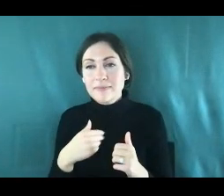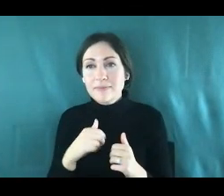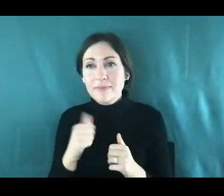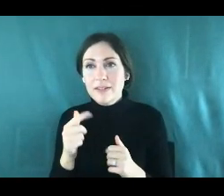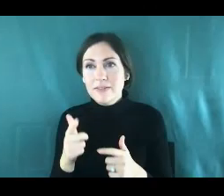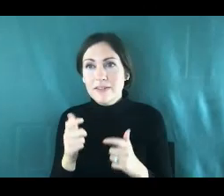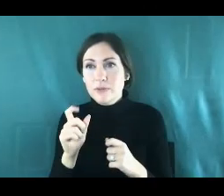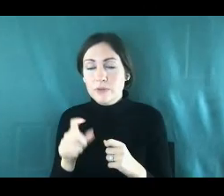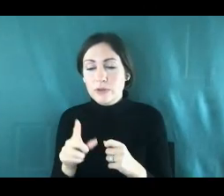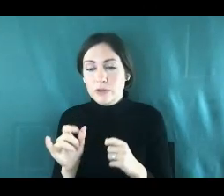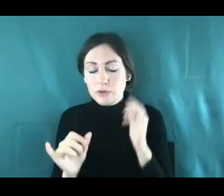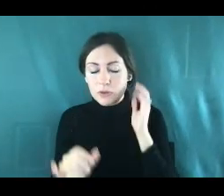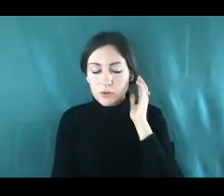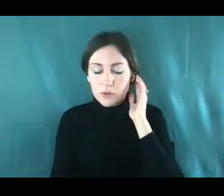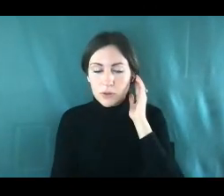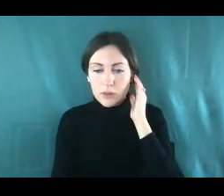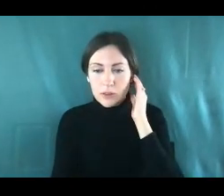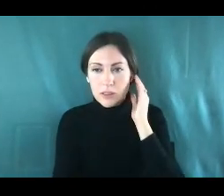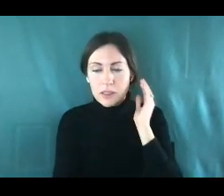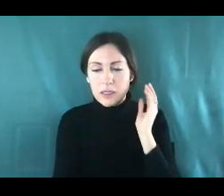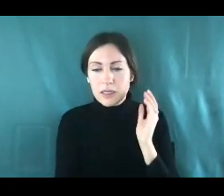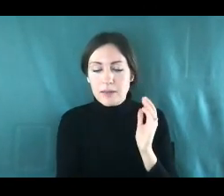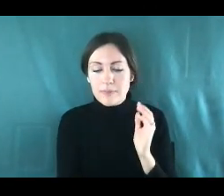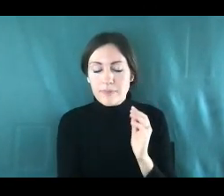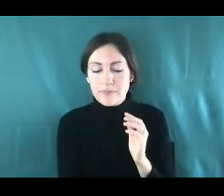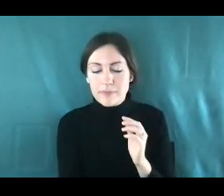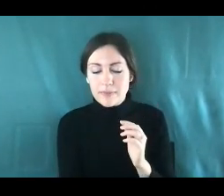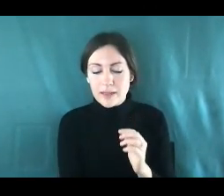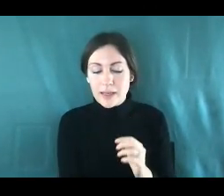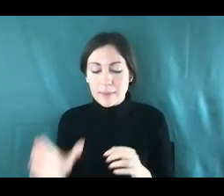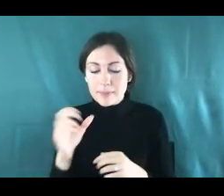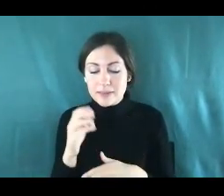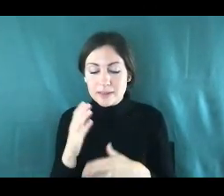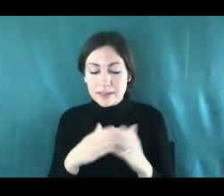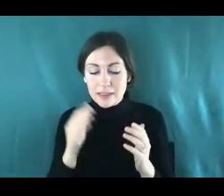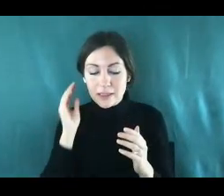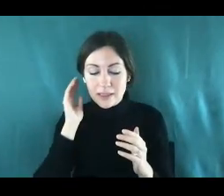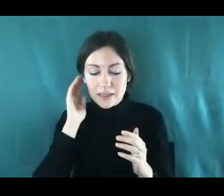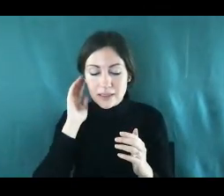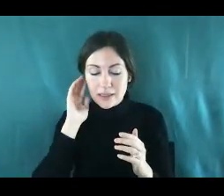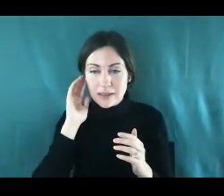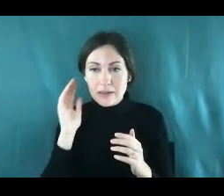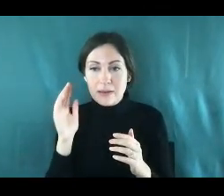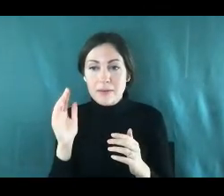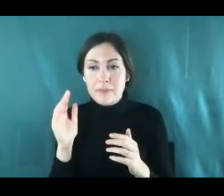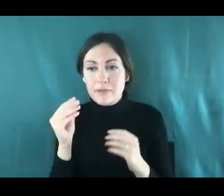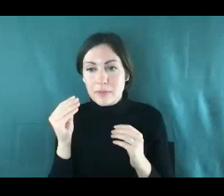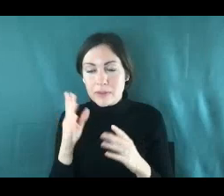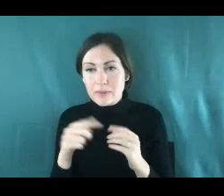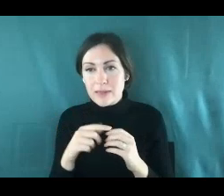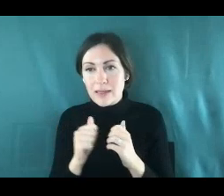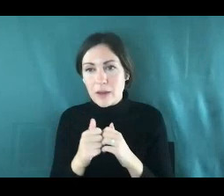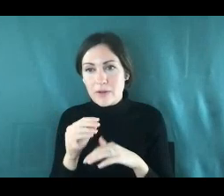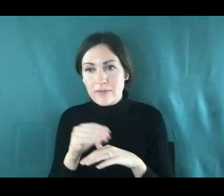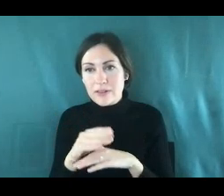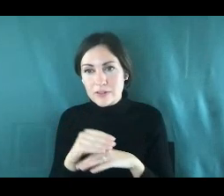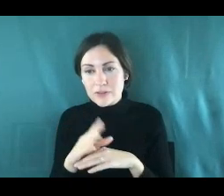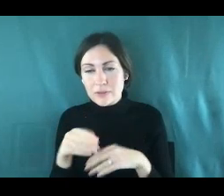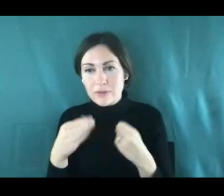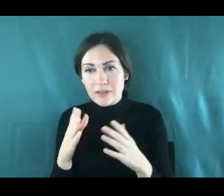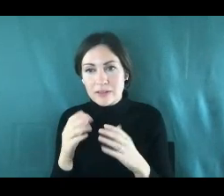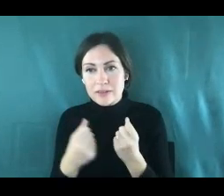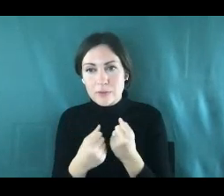question here too. Amidst some of the information on that final slide for how advisory committee members could provide support, I know you